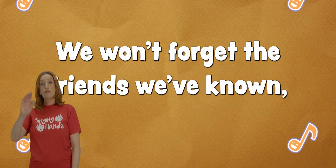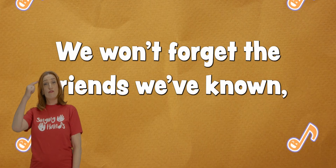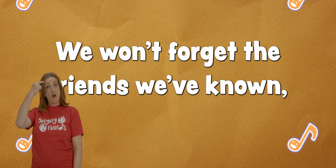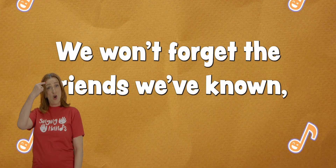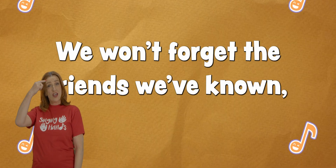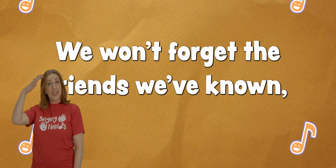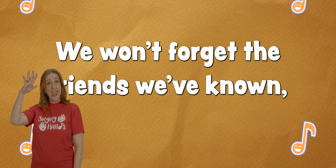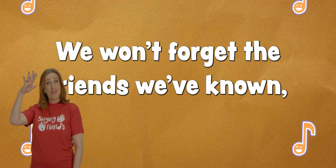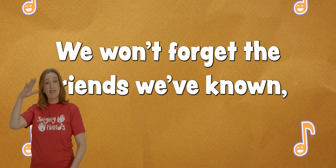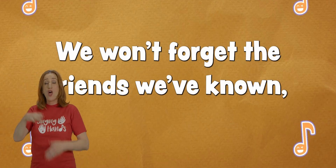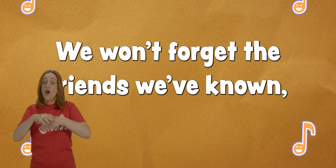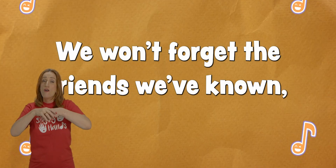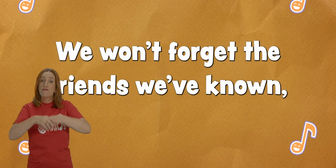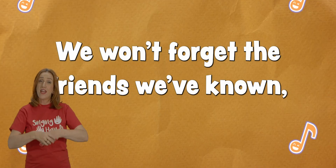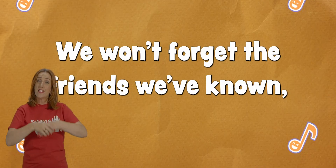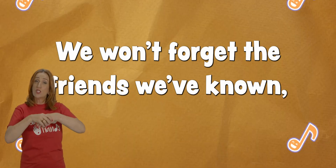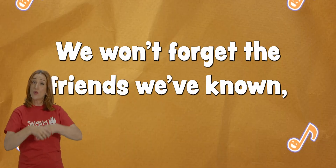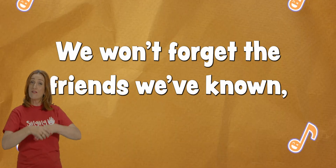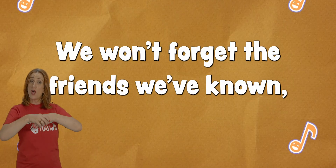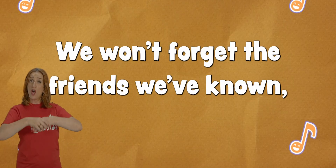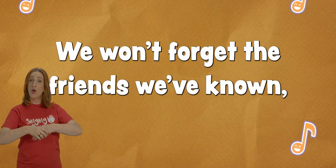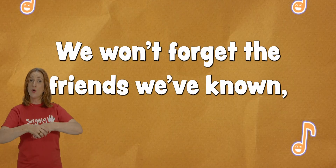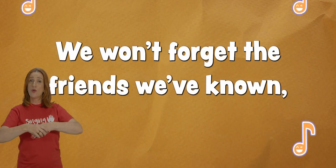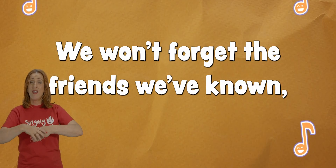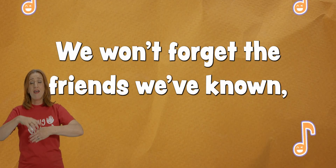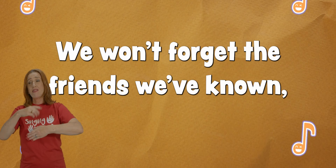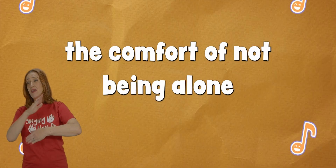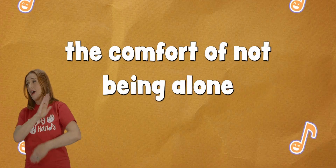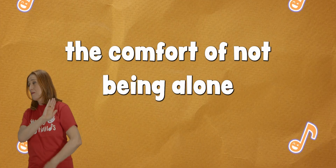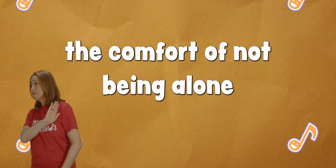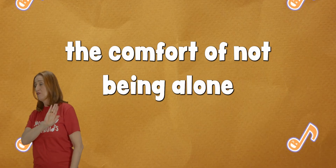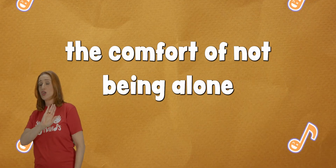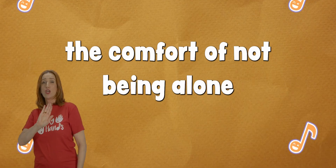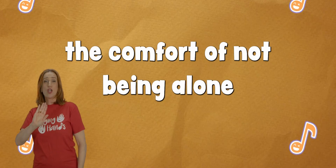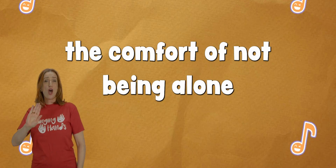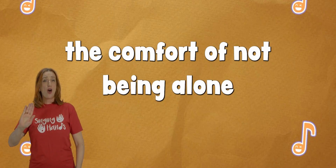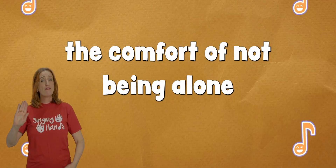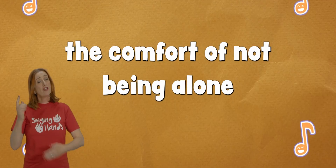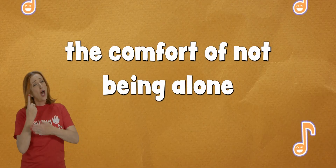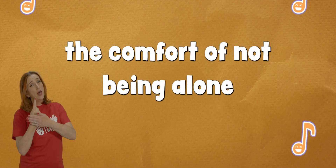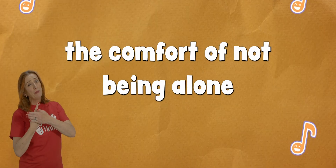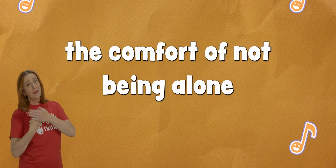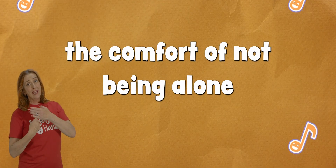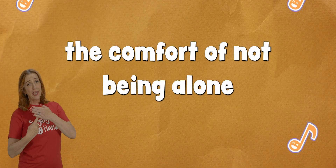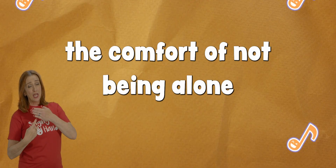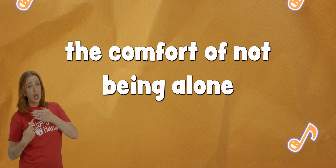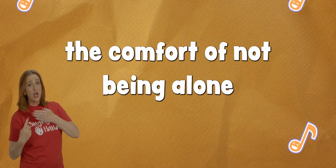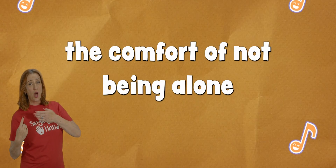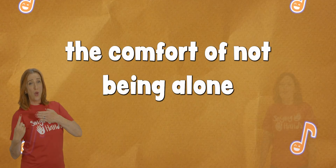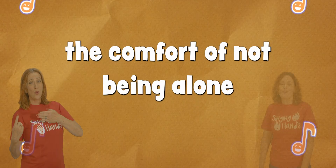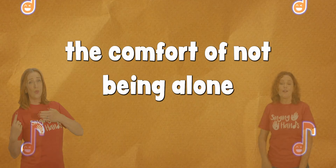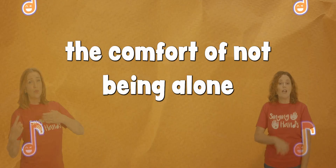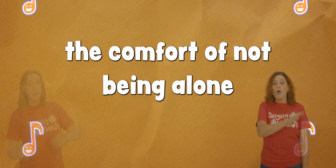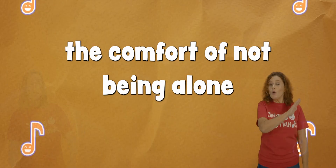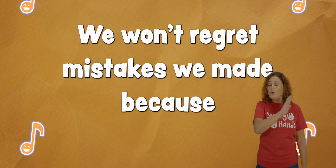we won't forget the friends we've known, the comfort of not being